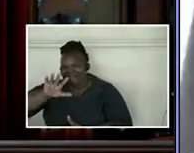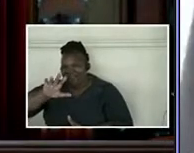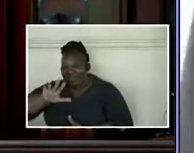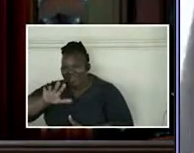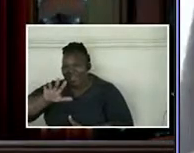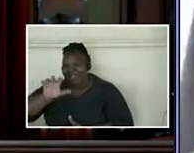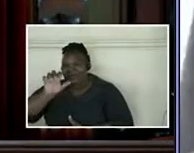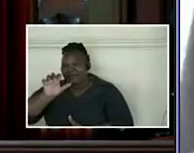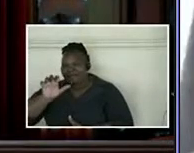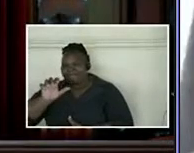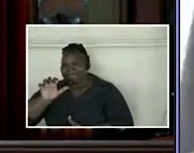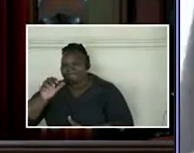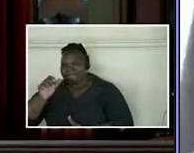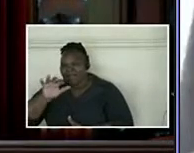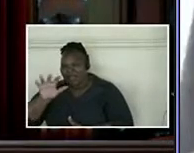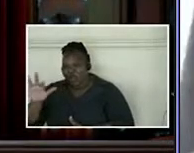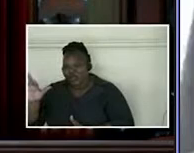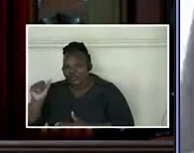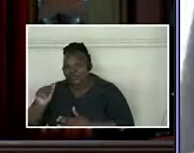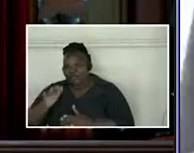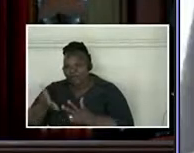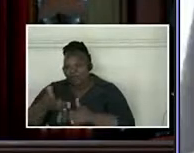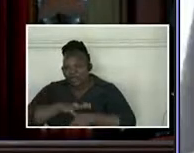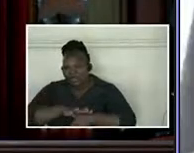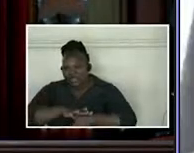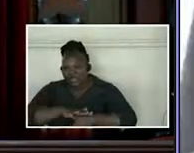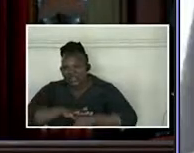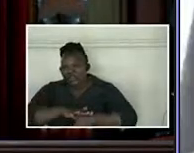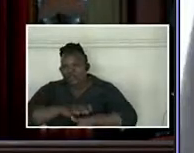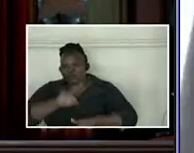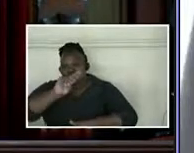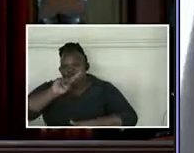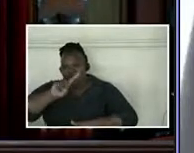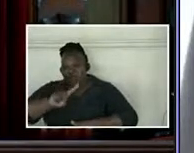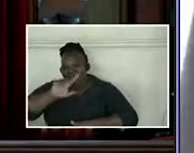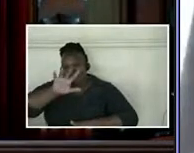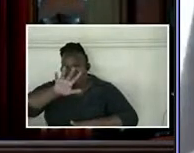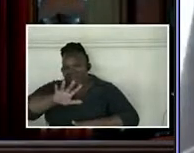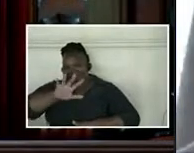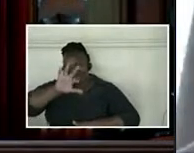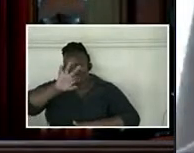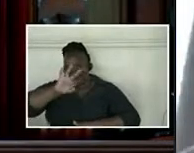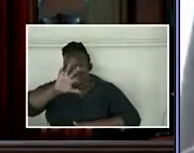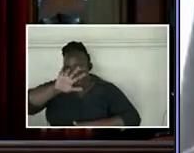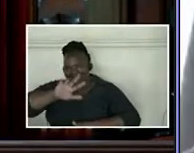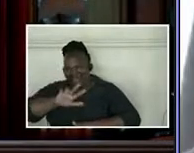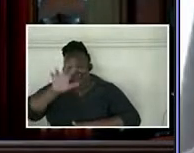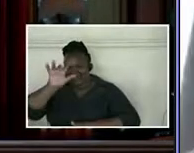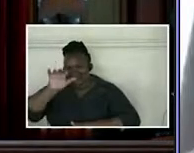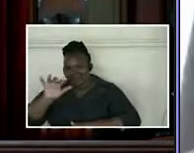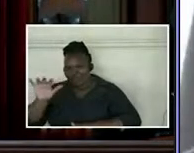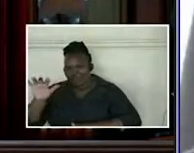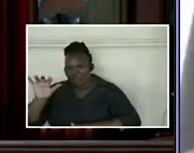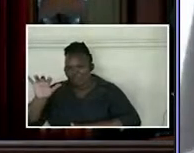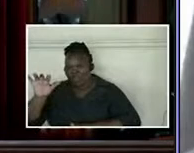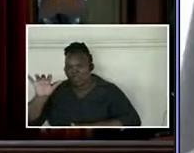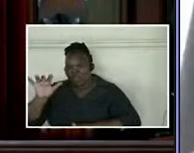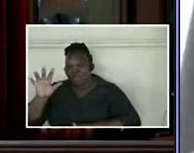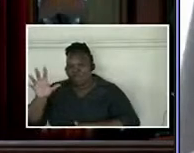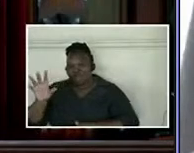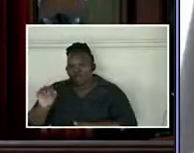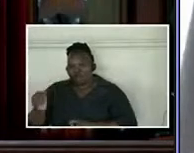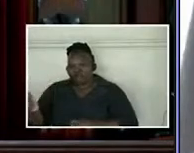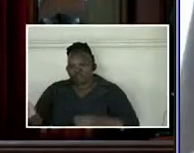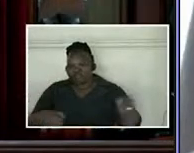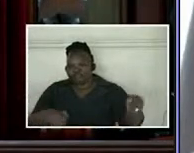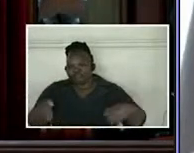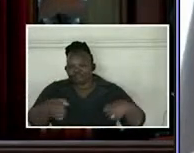budgeted for 21 538 million for the filling of 49 critical